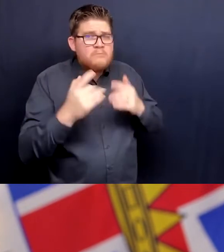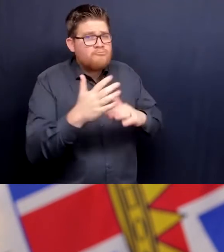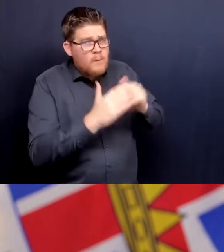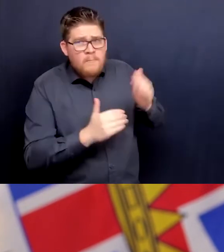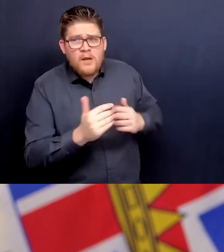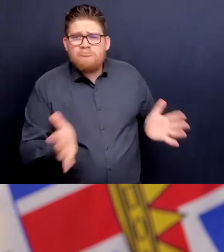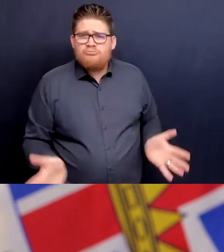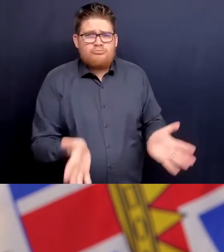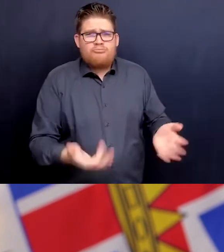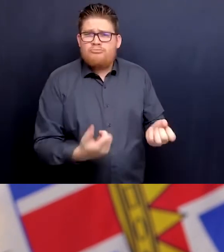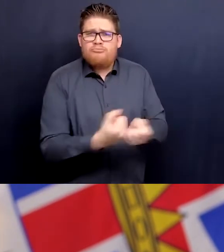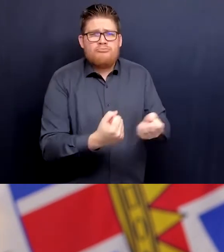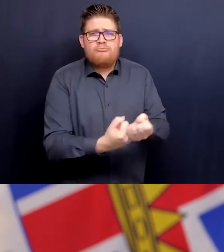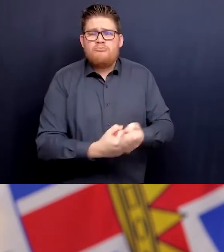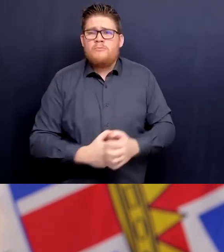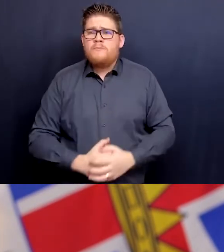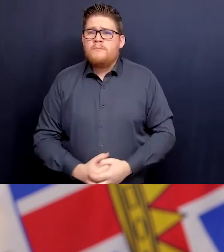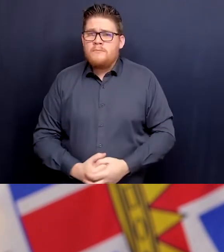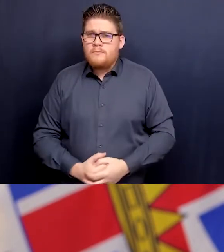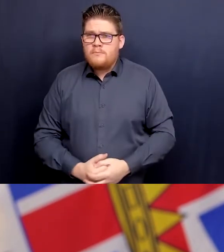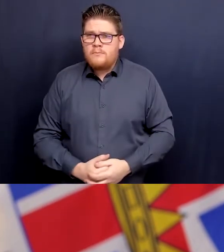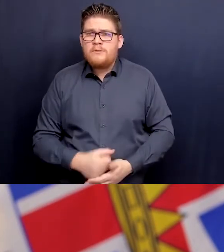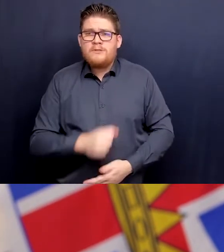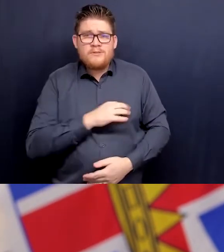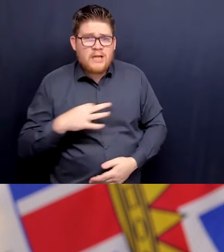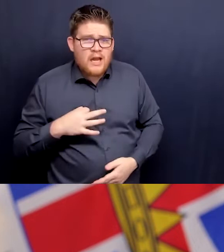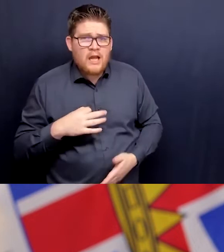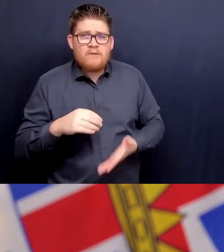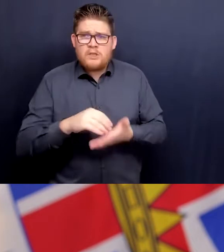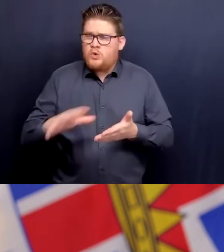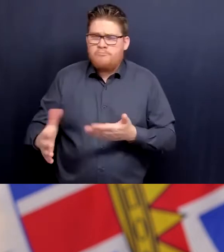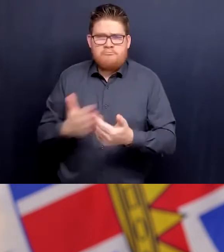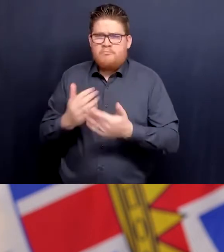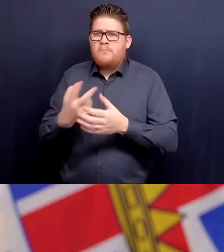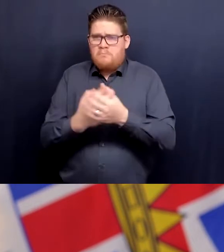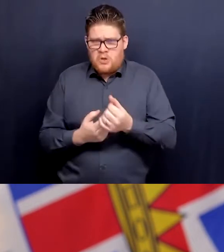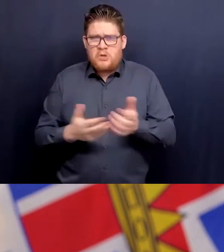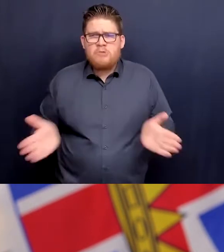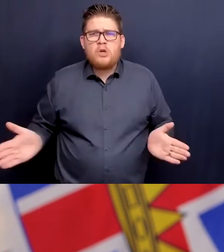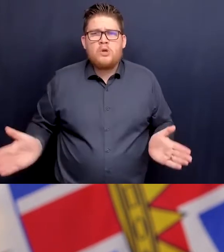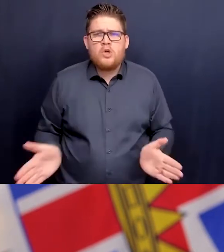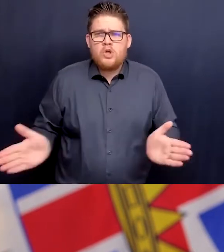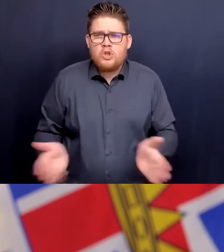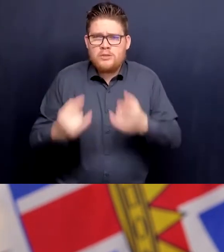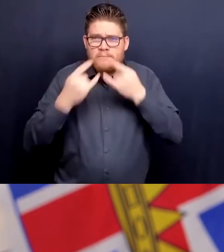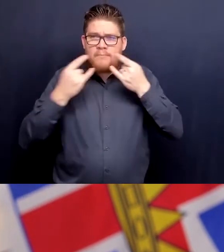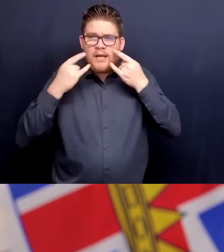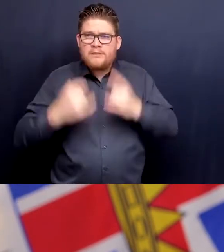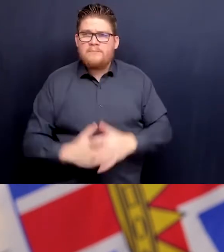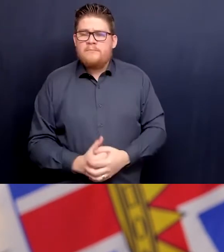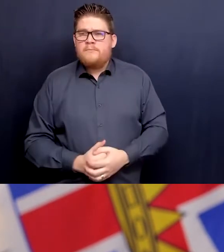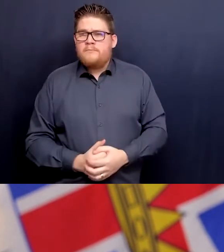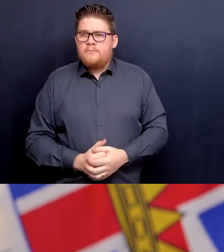do that, both staff and students, but it will no longer be a mandate in classrooms in particular and in